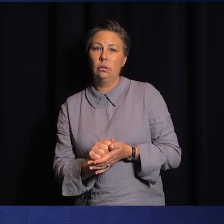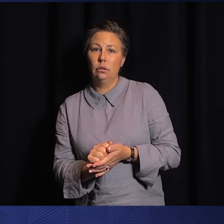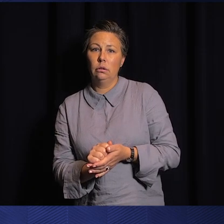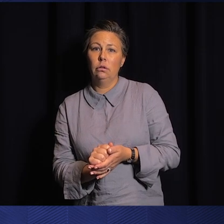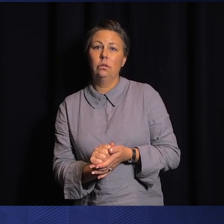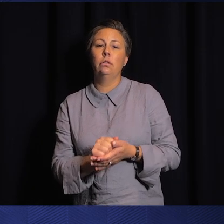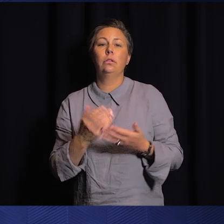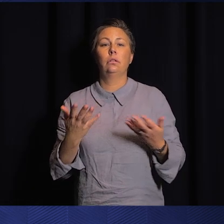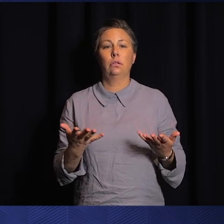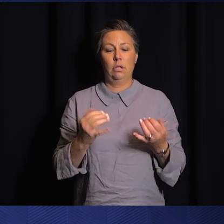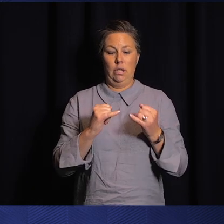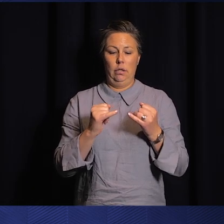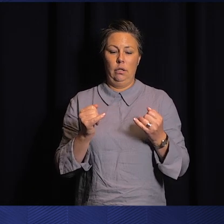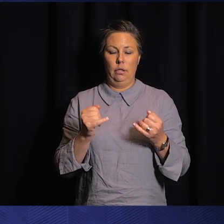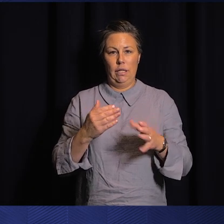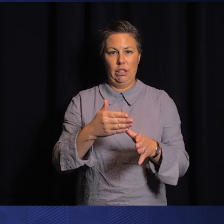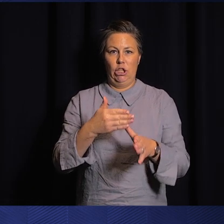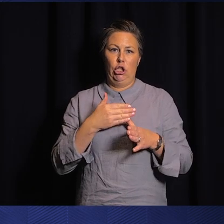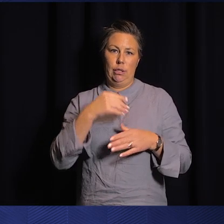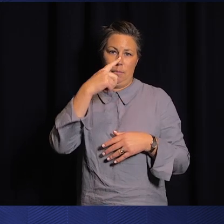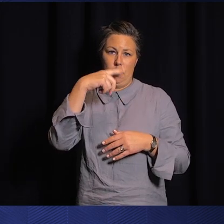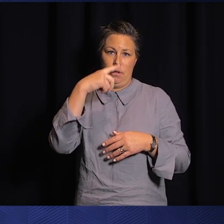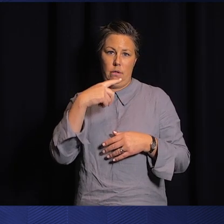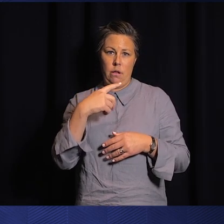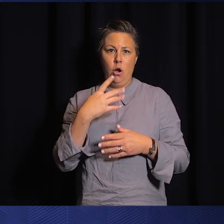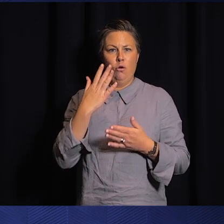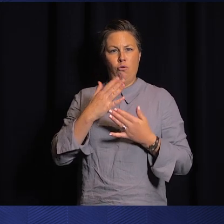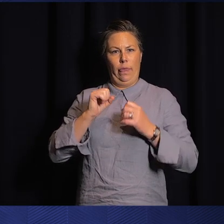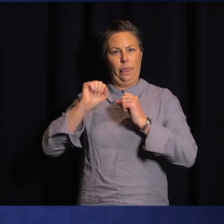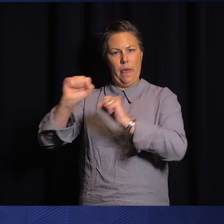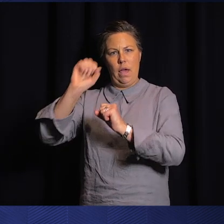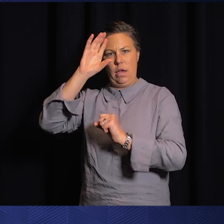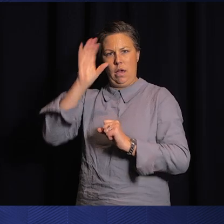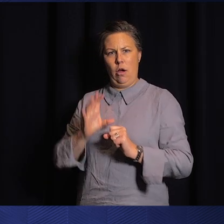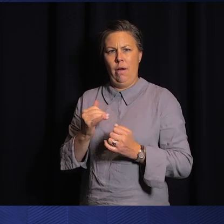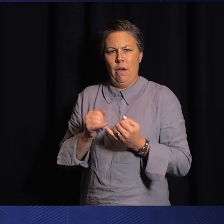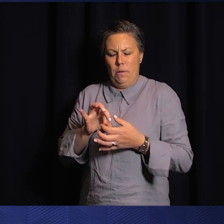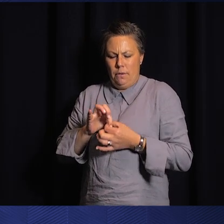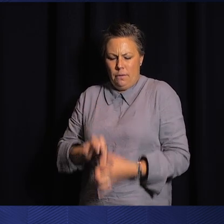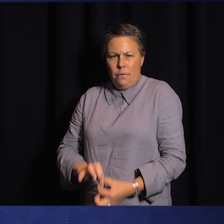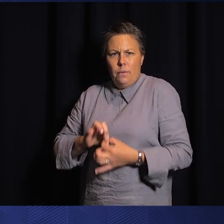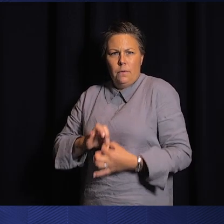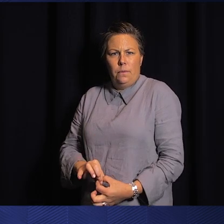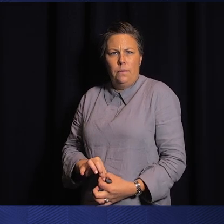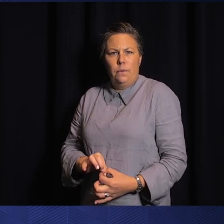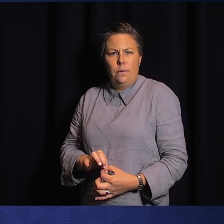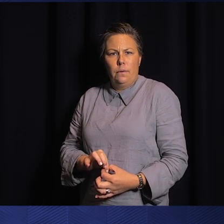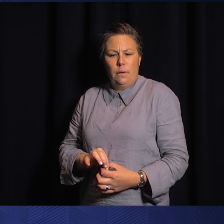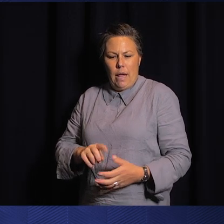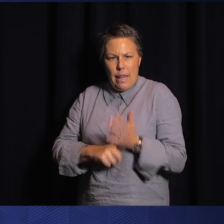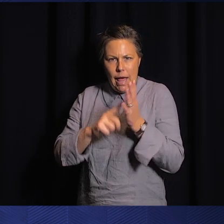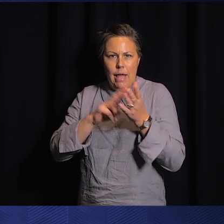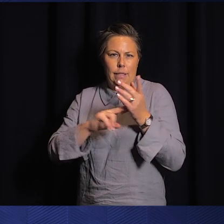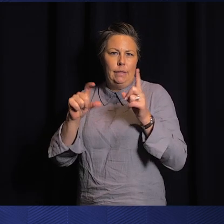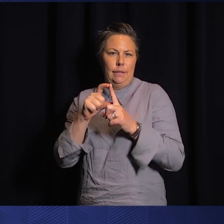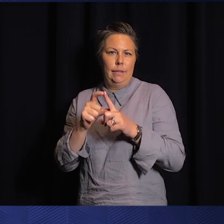of indigenous peoples, or the people who have attachment to their land. In fact, the guiding principles on